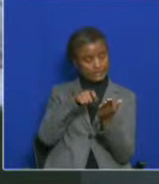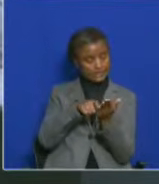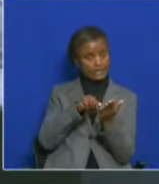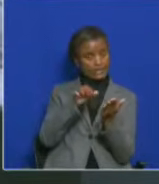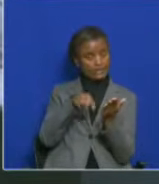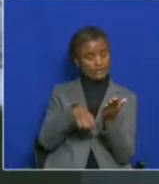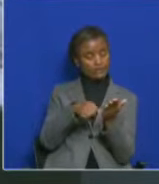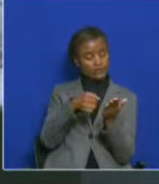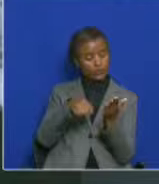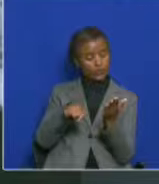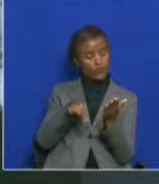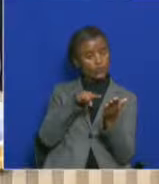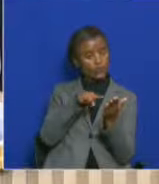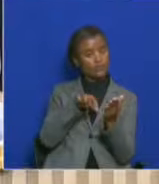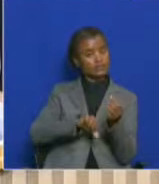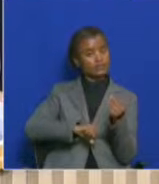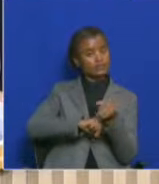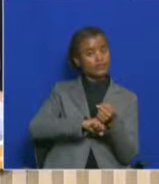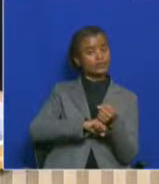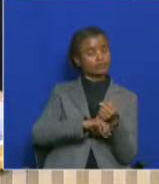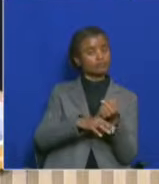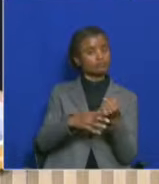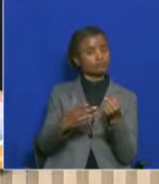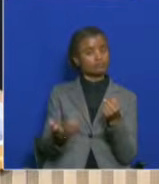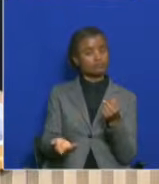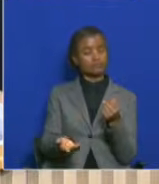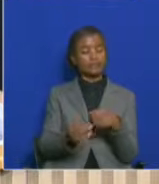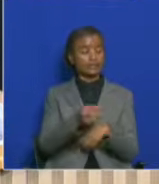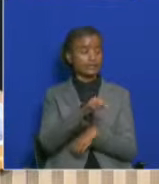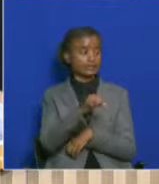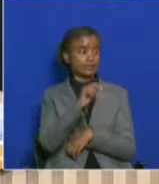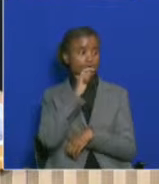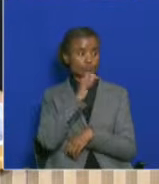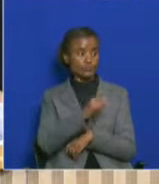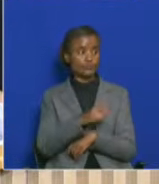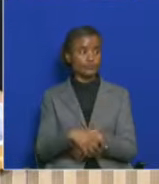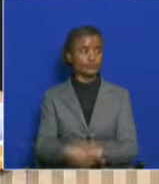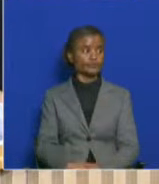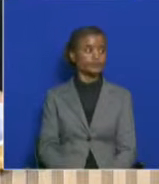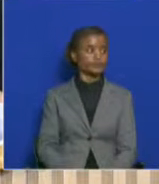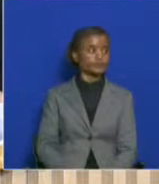recommendation or not. Indeed so, Commissioner Khumalo.